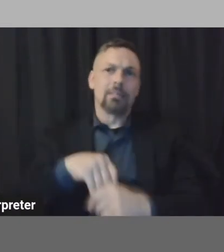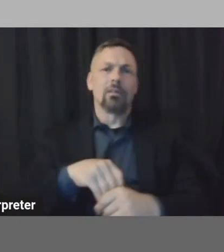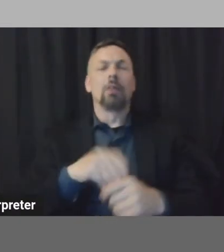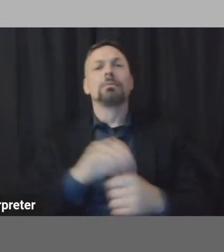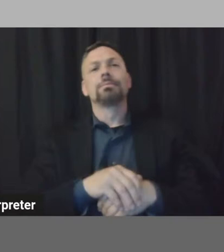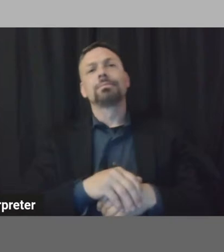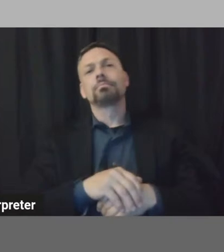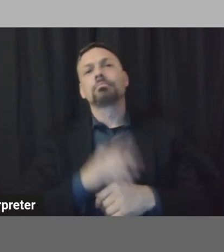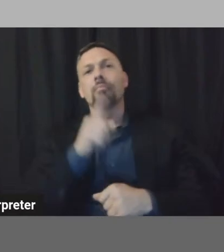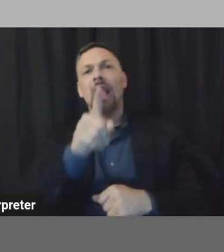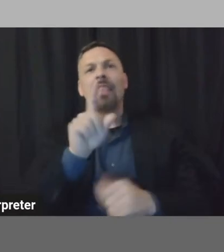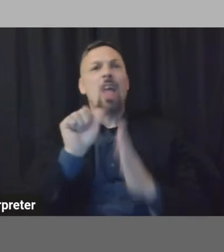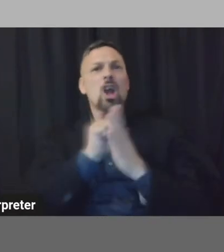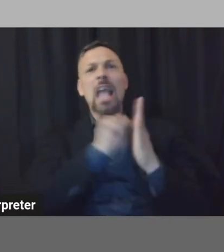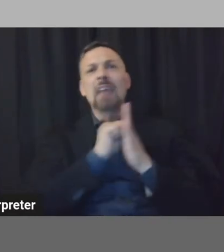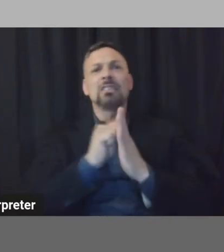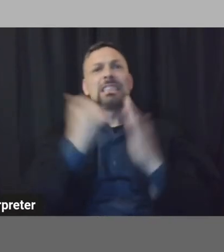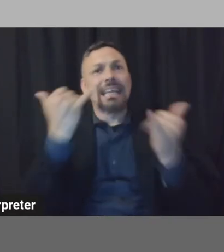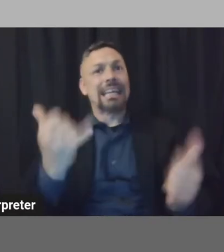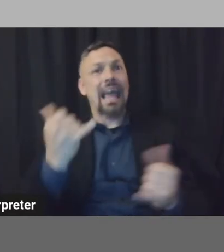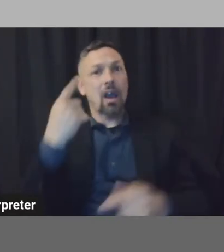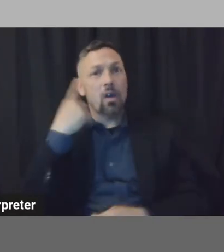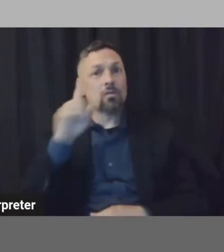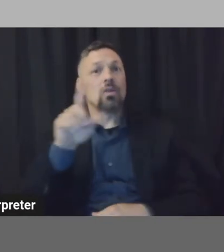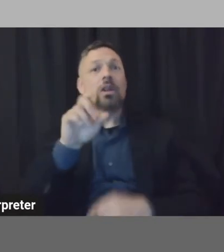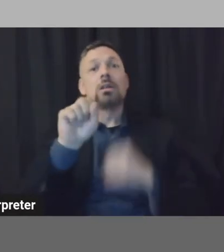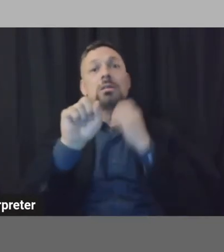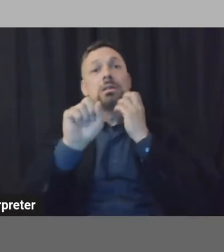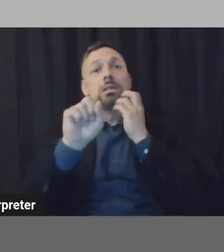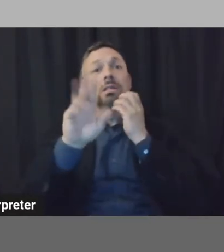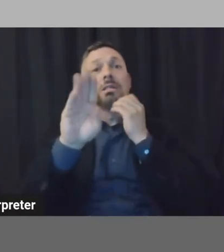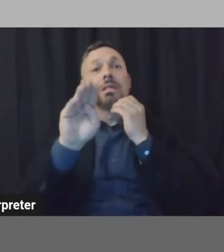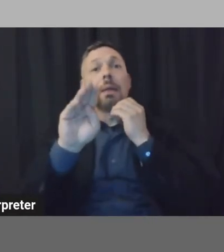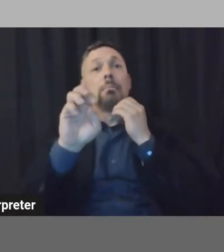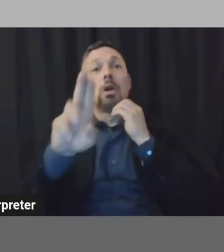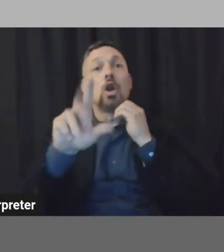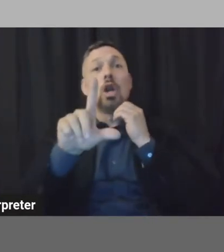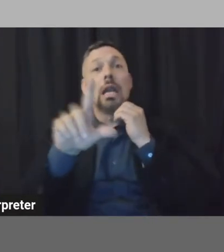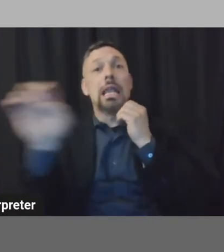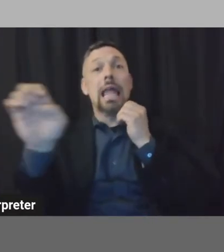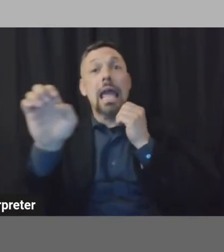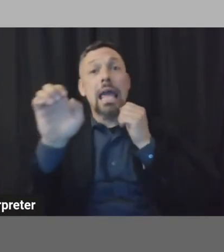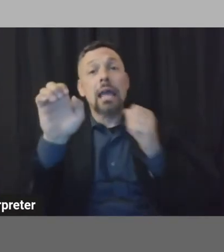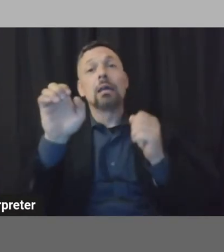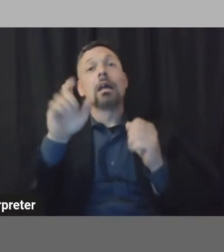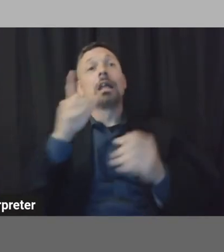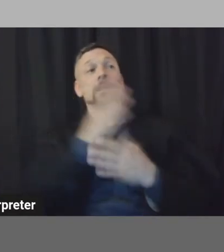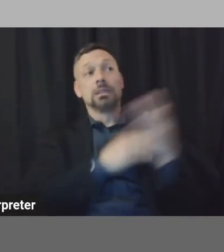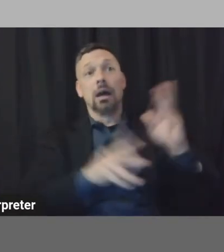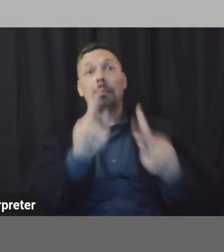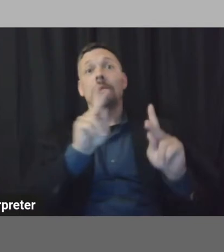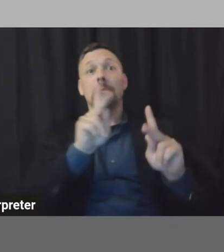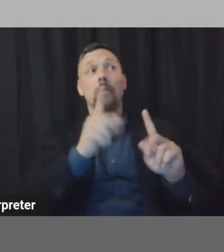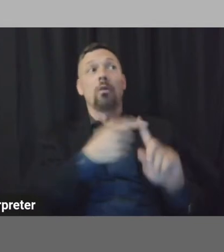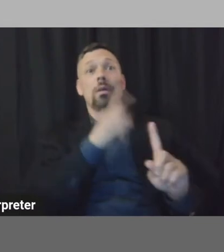They're canvassing right now for Summer Lee. I just talked to some awesome people who are here from the Bay Area who are headed to